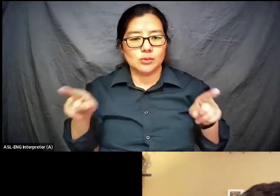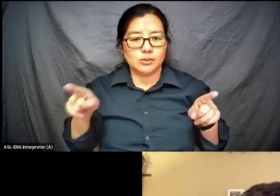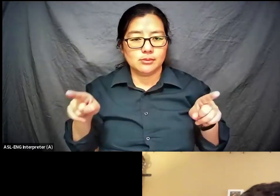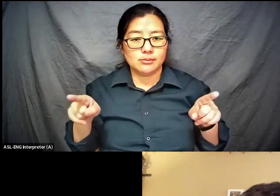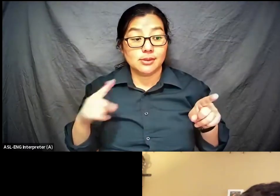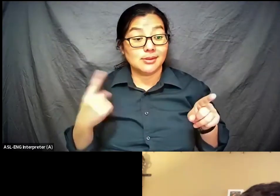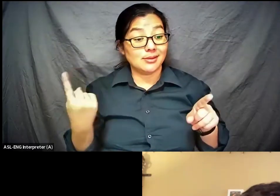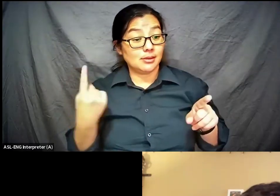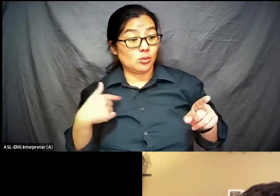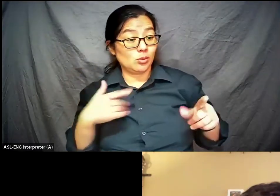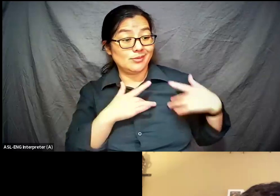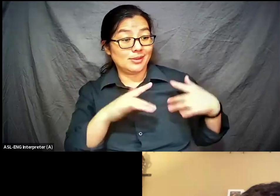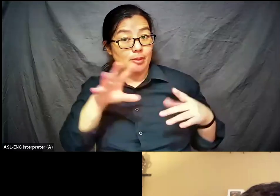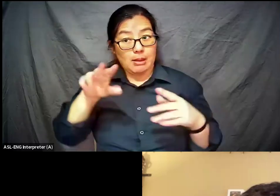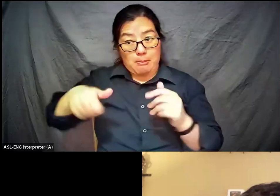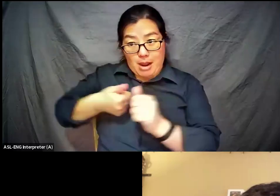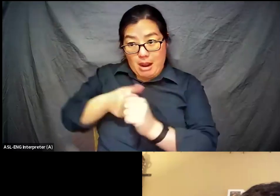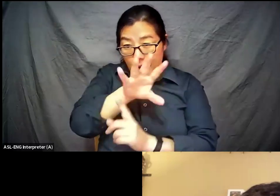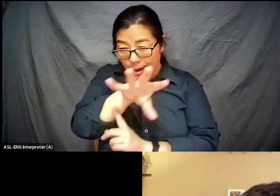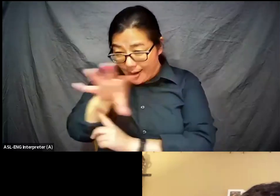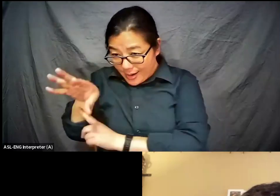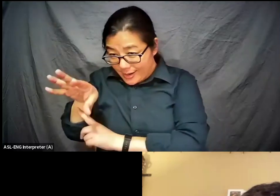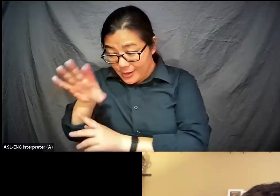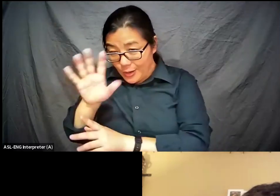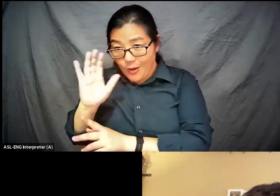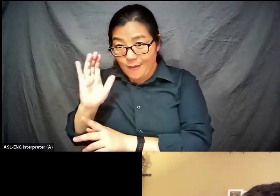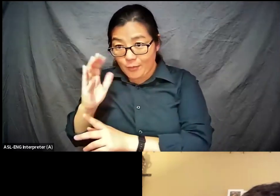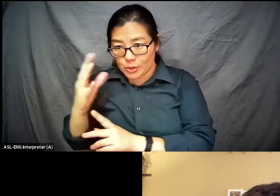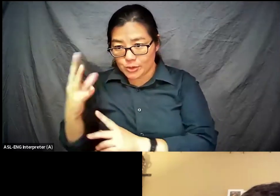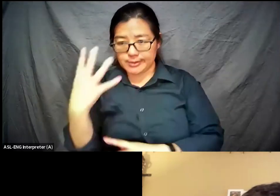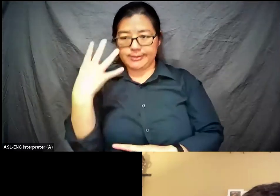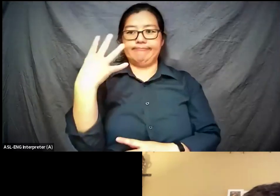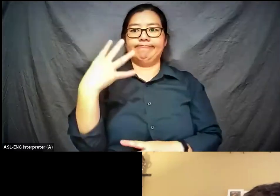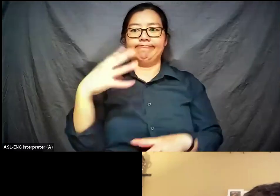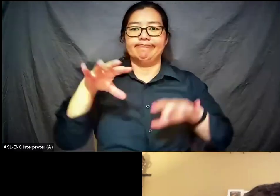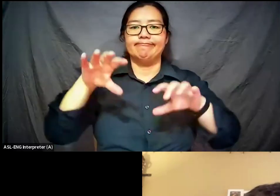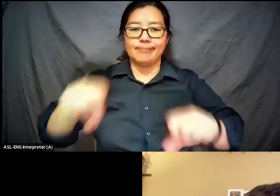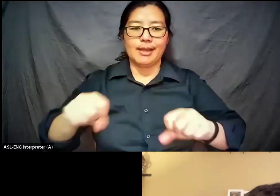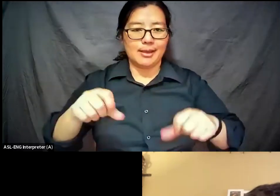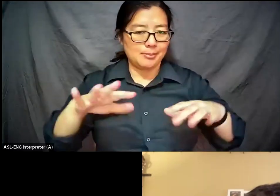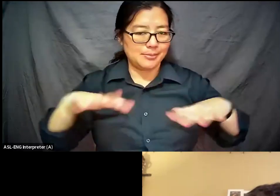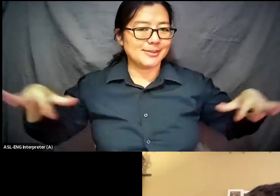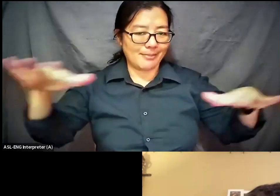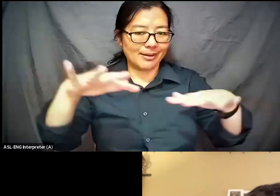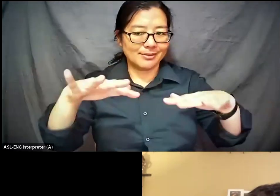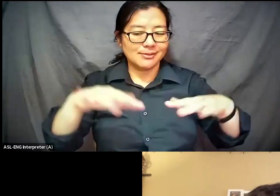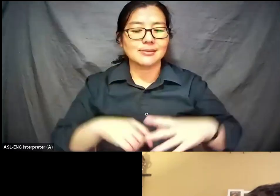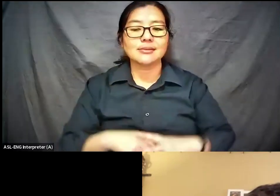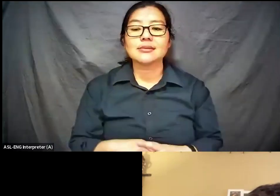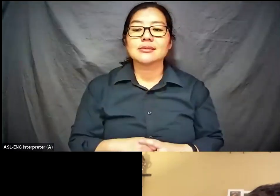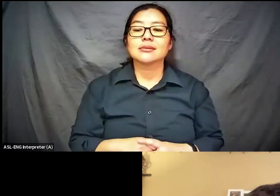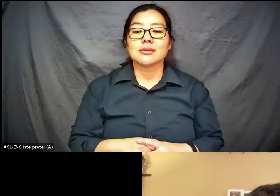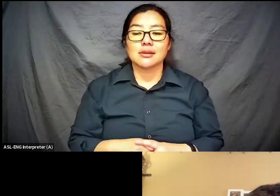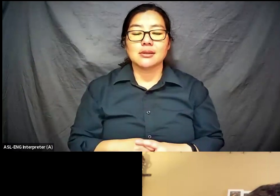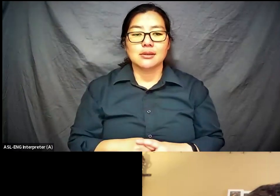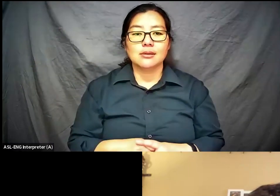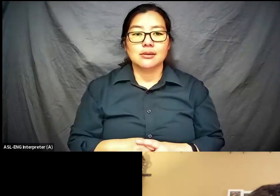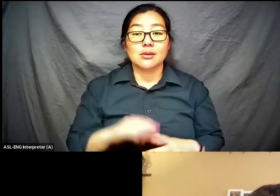So that's been one way for me to kind of break beyond what is considered dominant ways of storytelling. I'm done